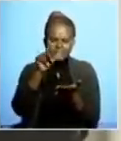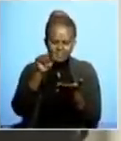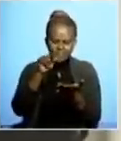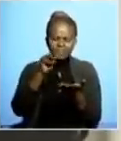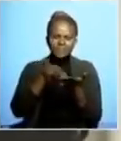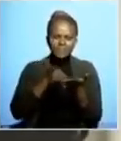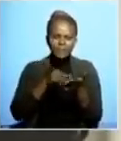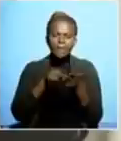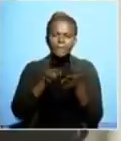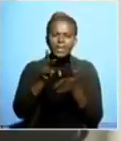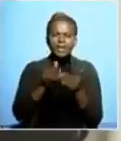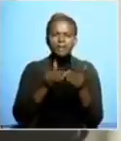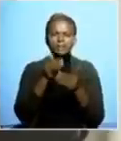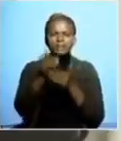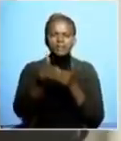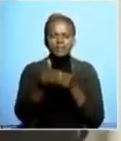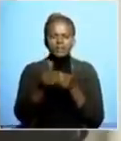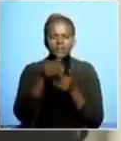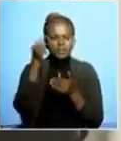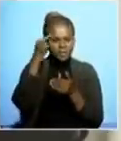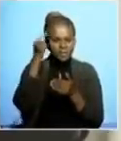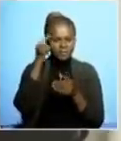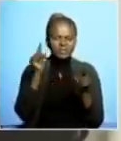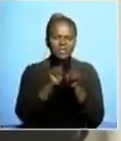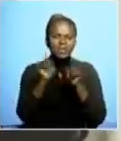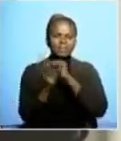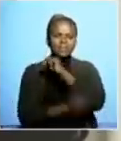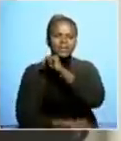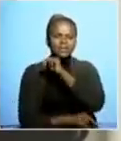payment, government is billed penal charges.